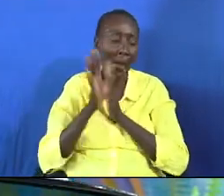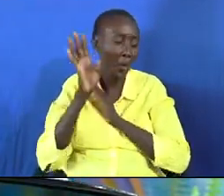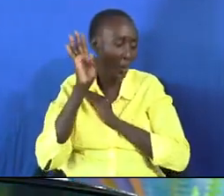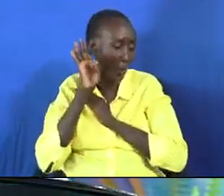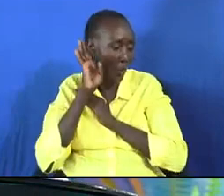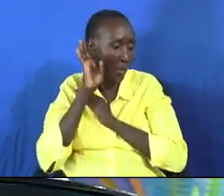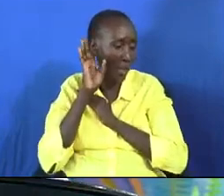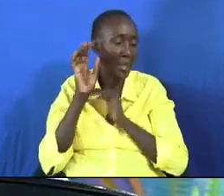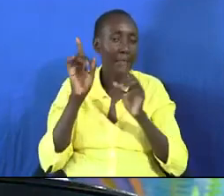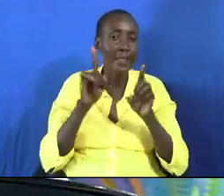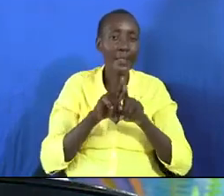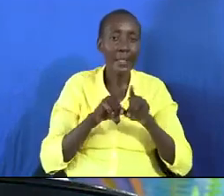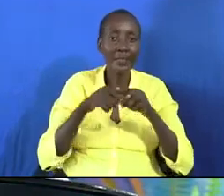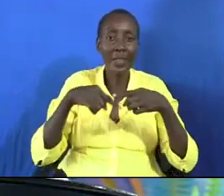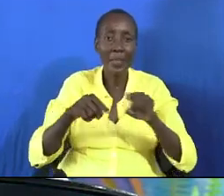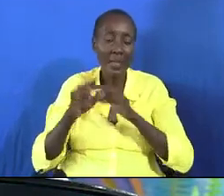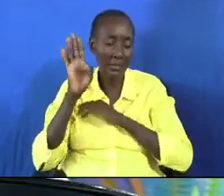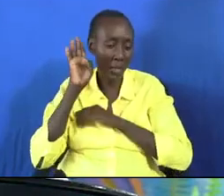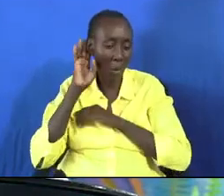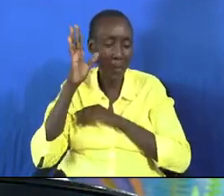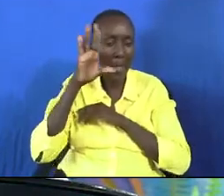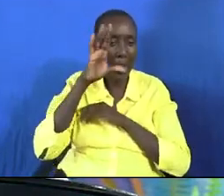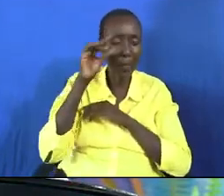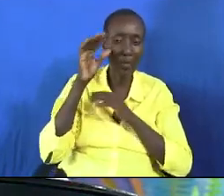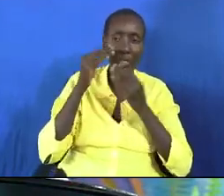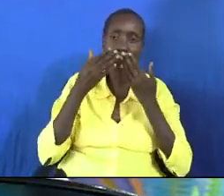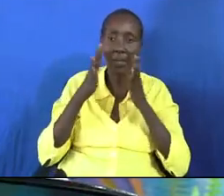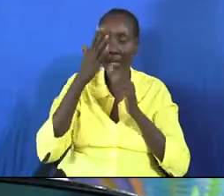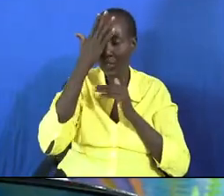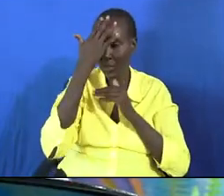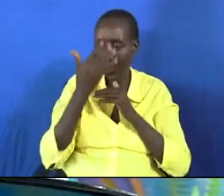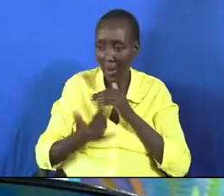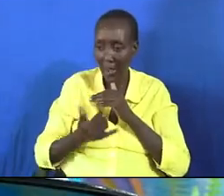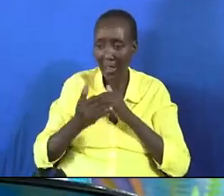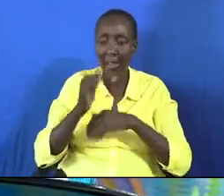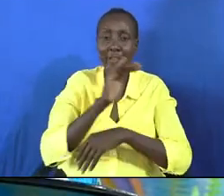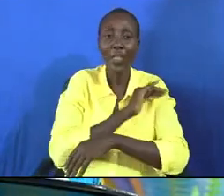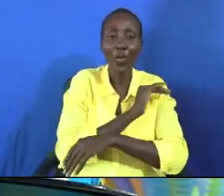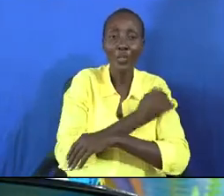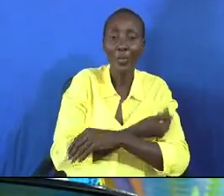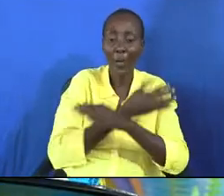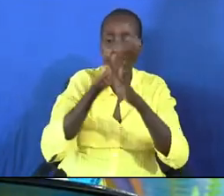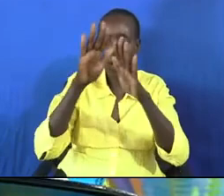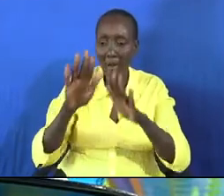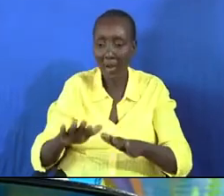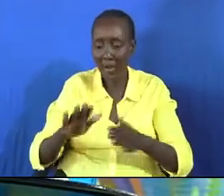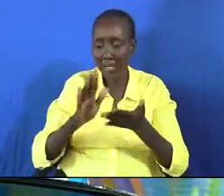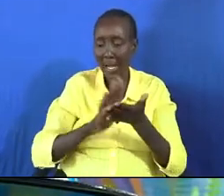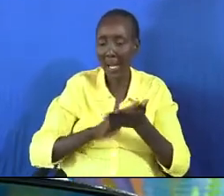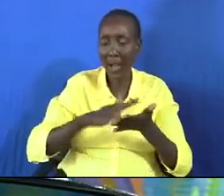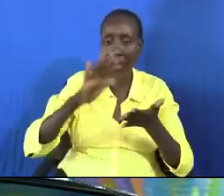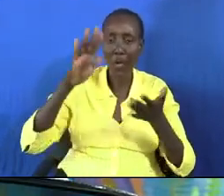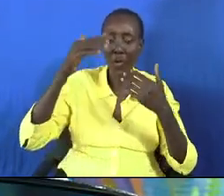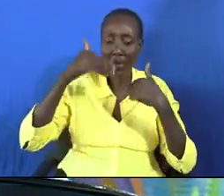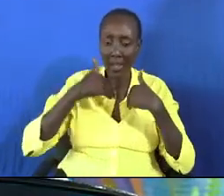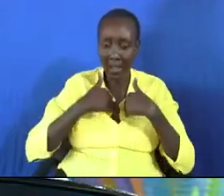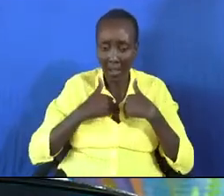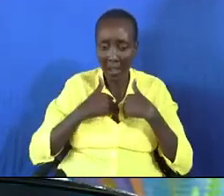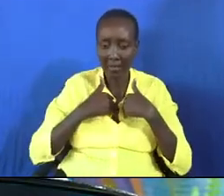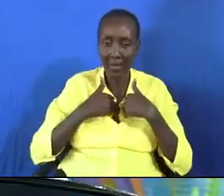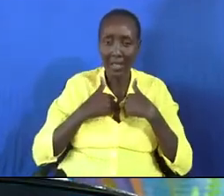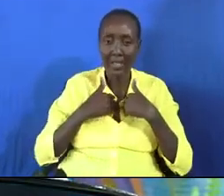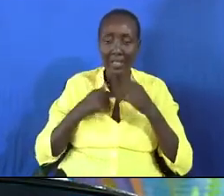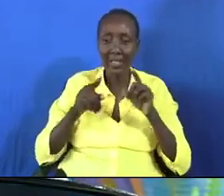him just the way they had obeyed Moses, because there was an anointing, there was a glory, there was an